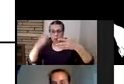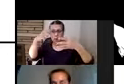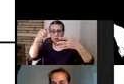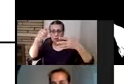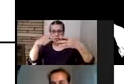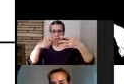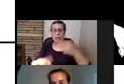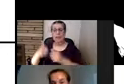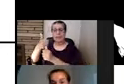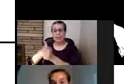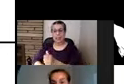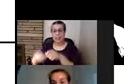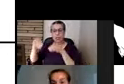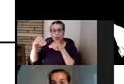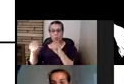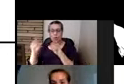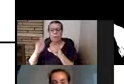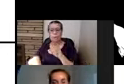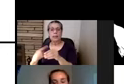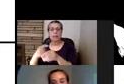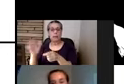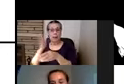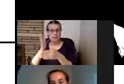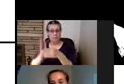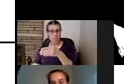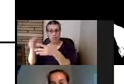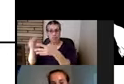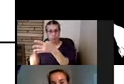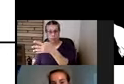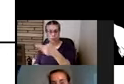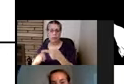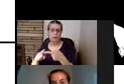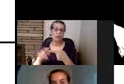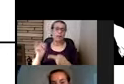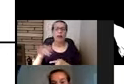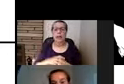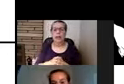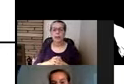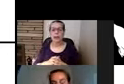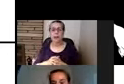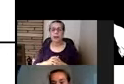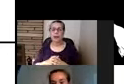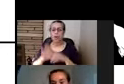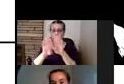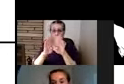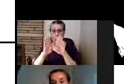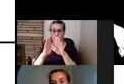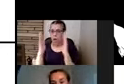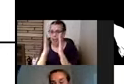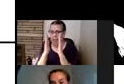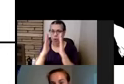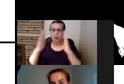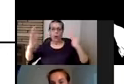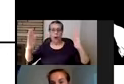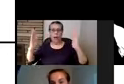must complete prior to becoming a Charlie retailer. The checklist includes elements like having a wide front door, not requiring a step